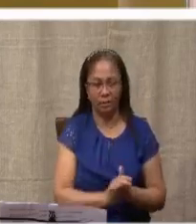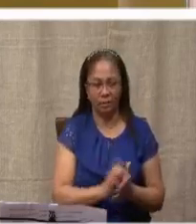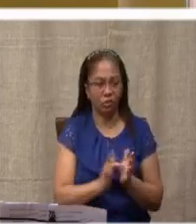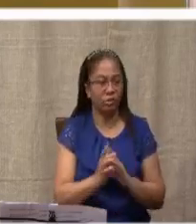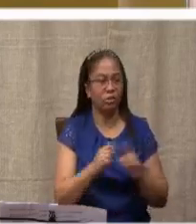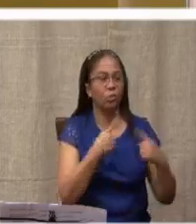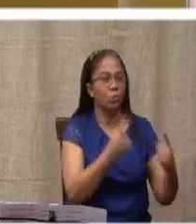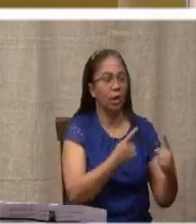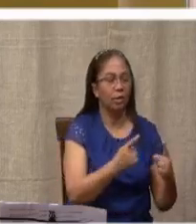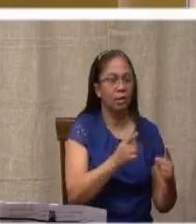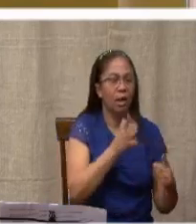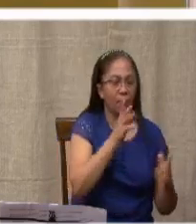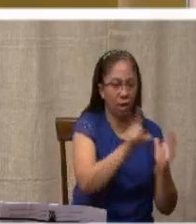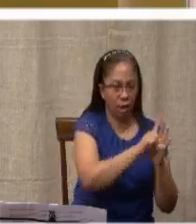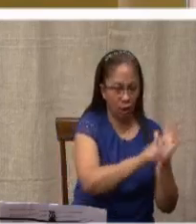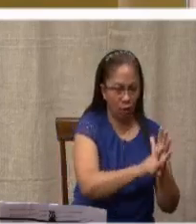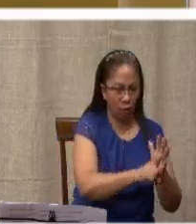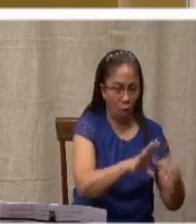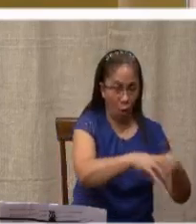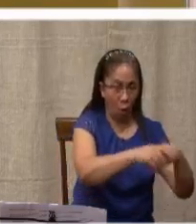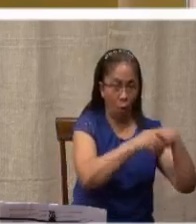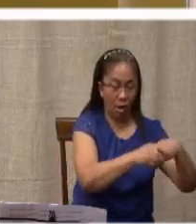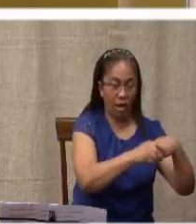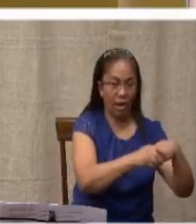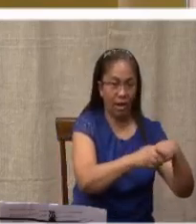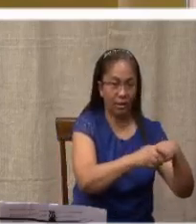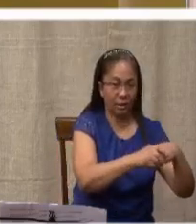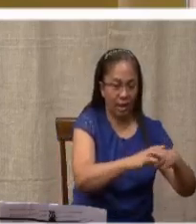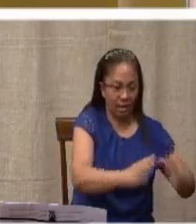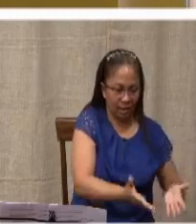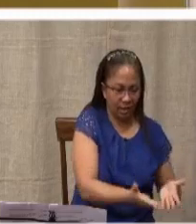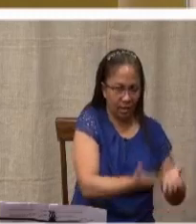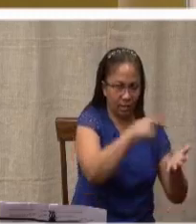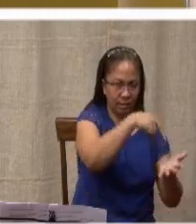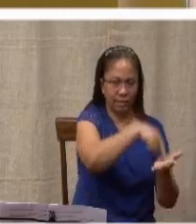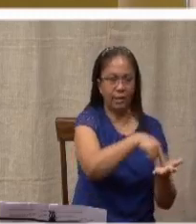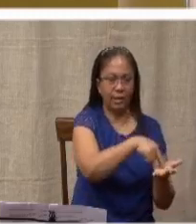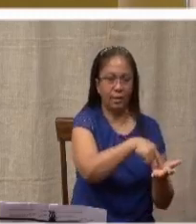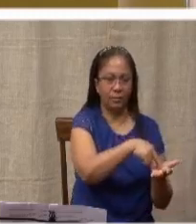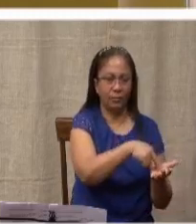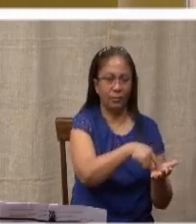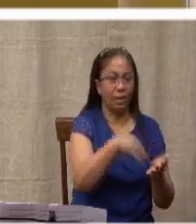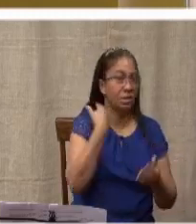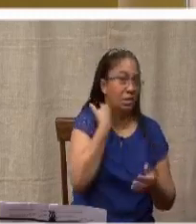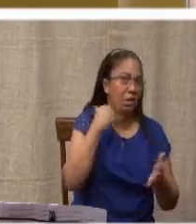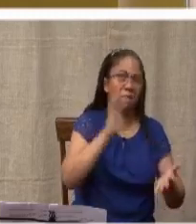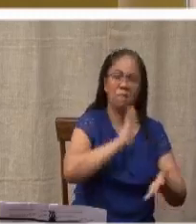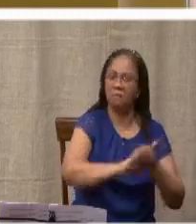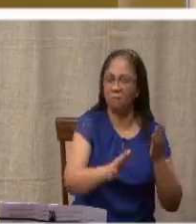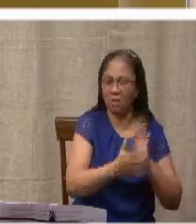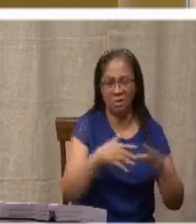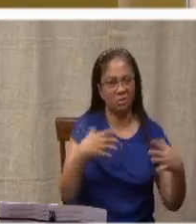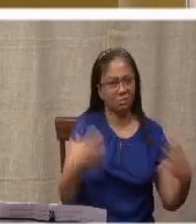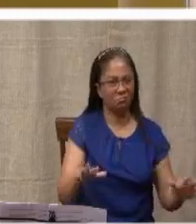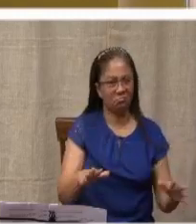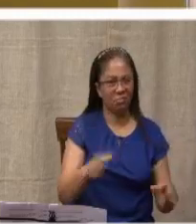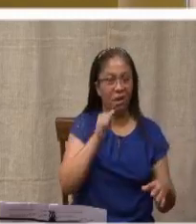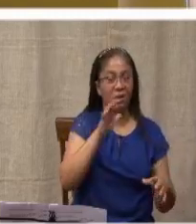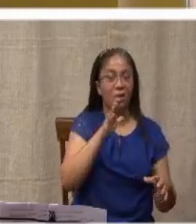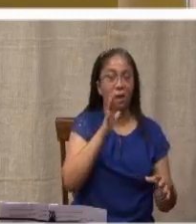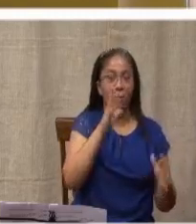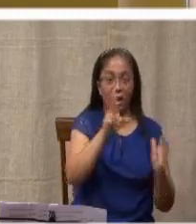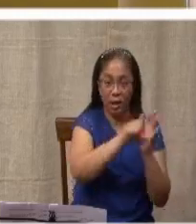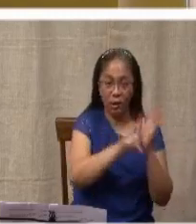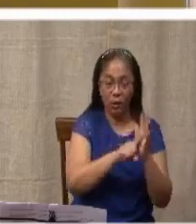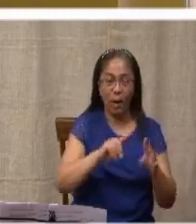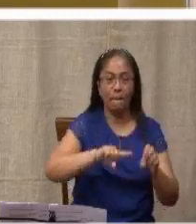went to her took her by the hand and helped her up and the fever left her and she began to